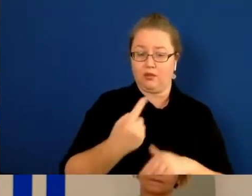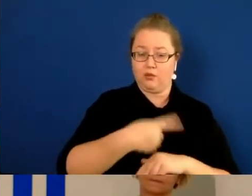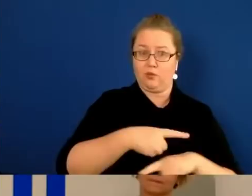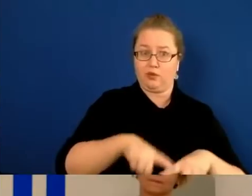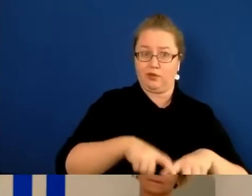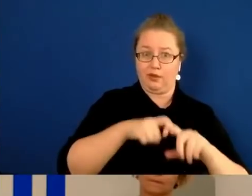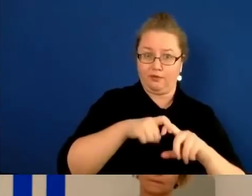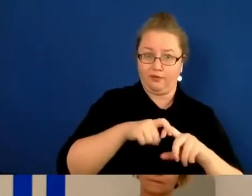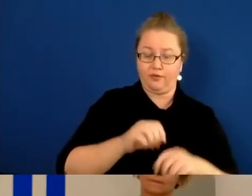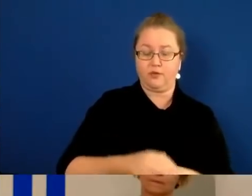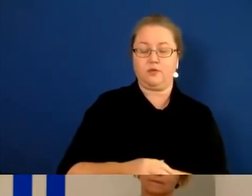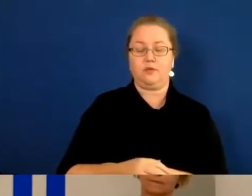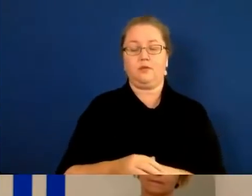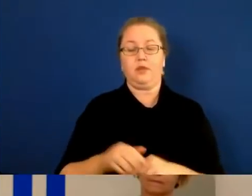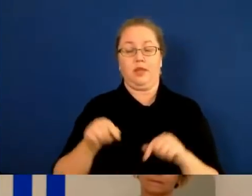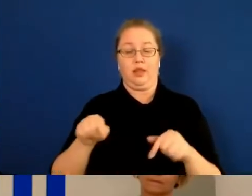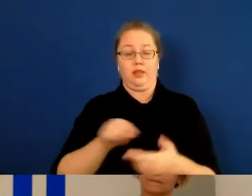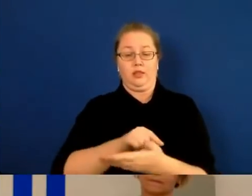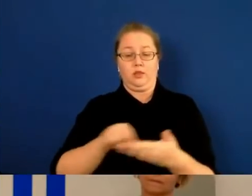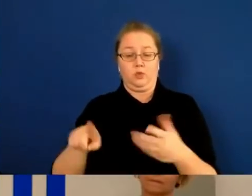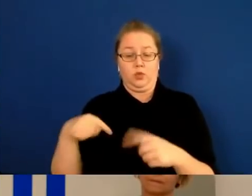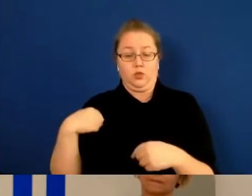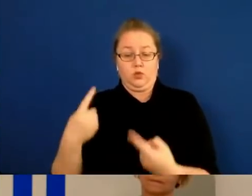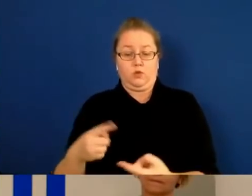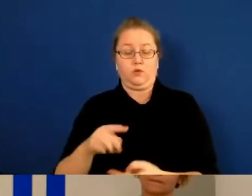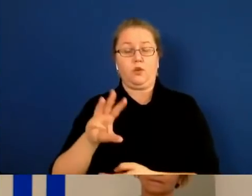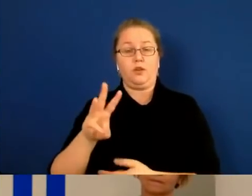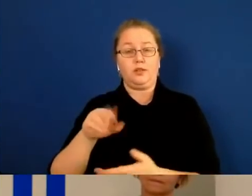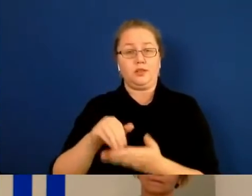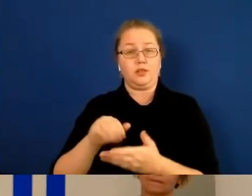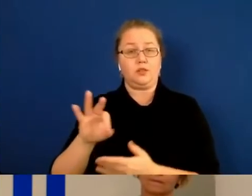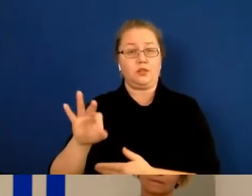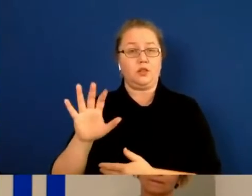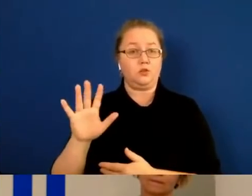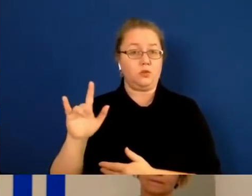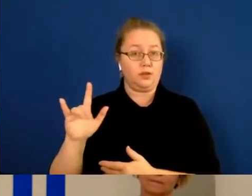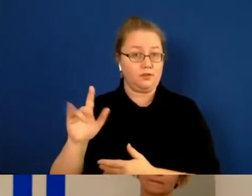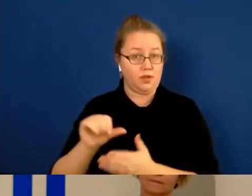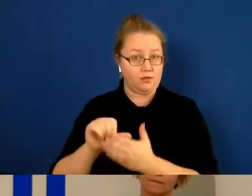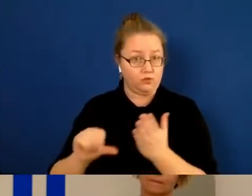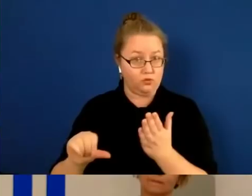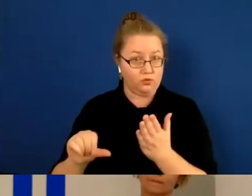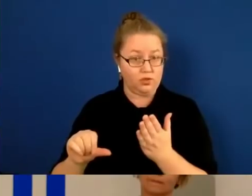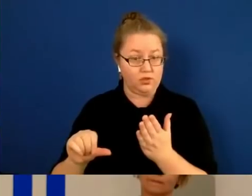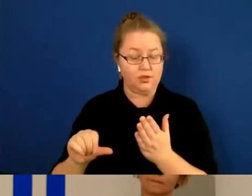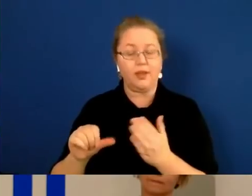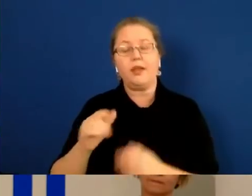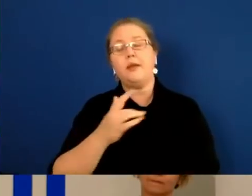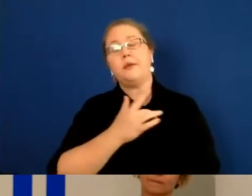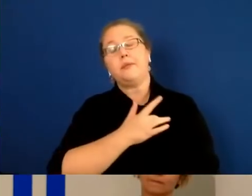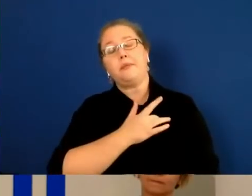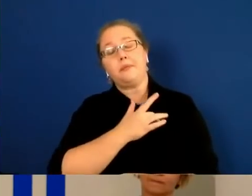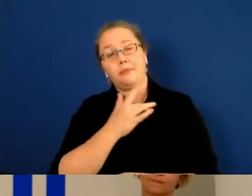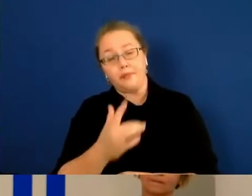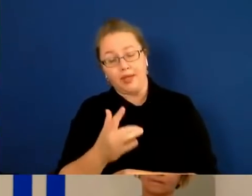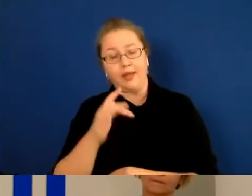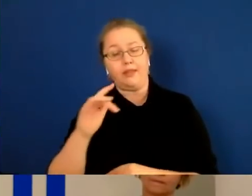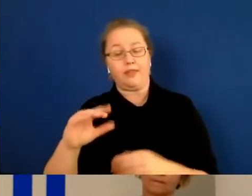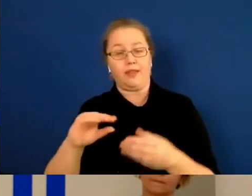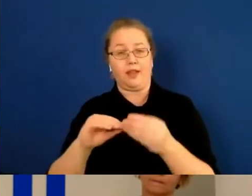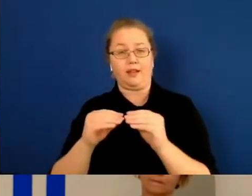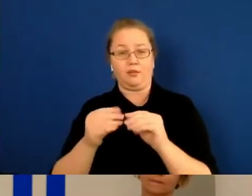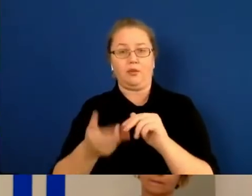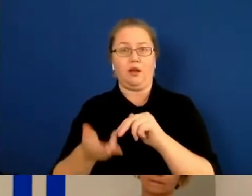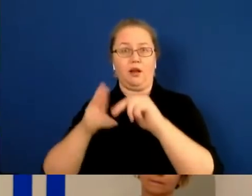four consecutive weeks between September 14th until October the 11th, we were performing more than 7,000 surgeries a week, which is